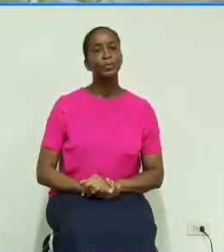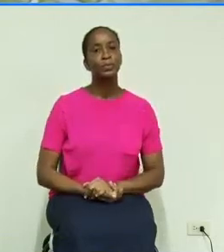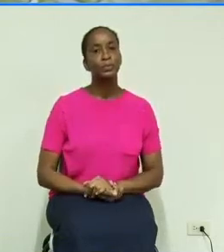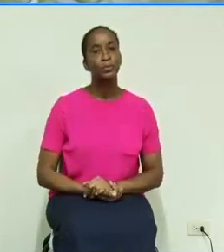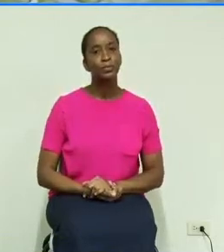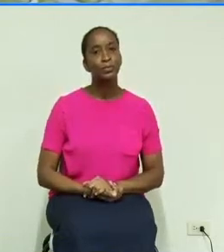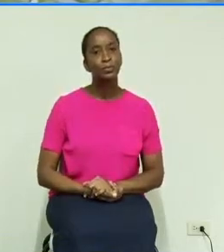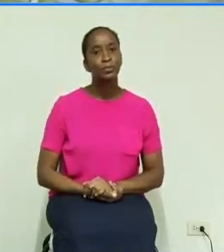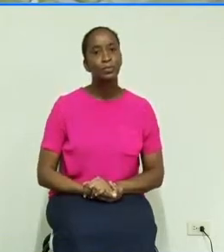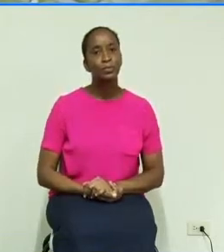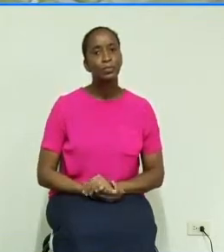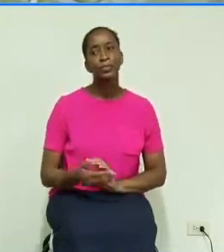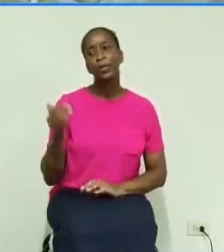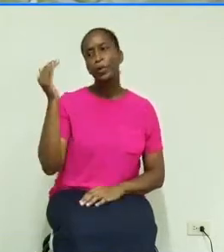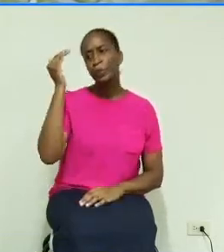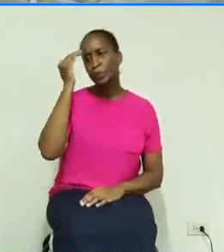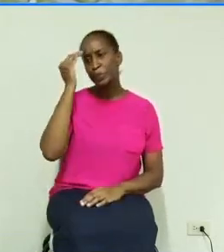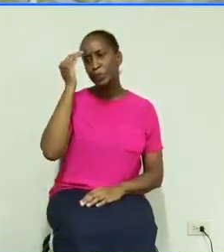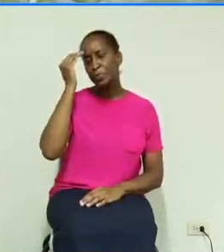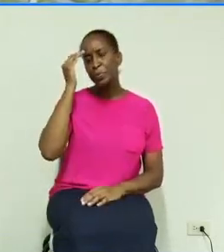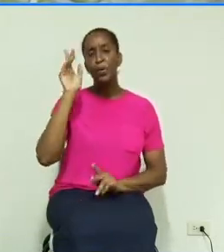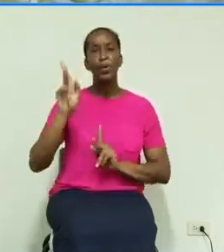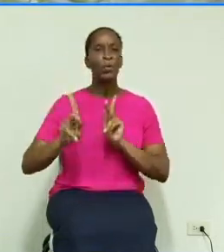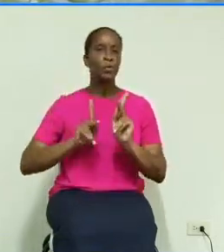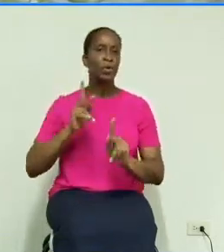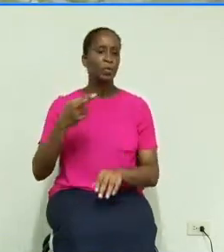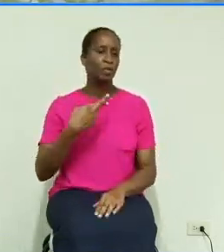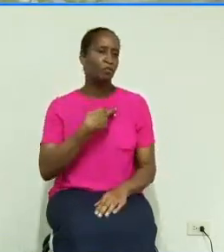have various different religious beliefs.